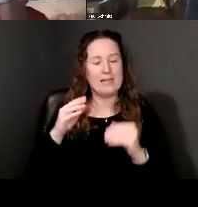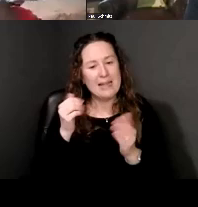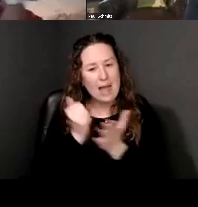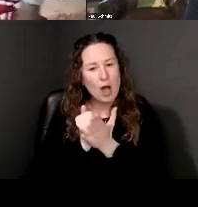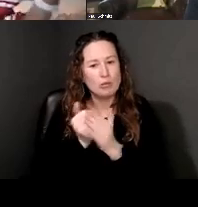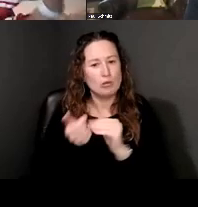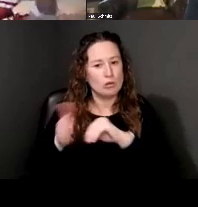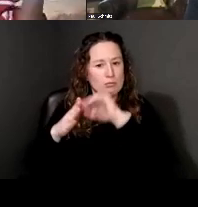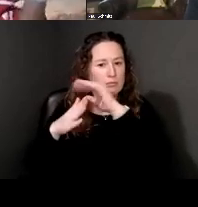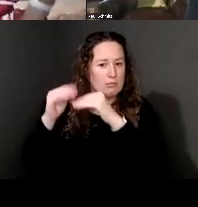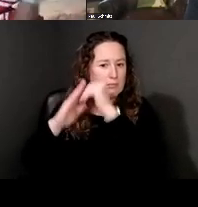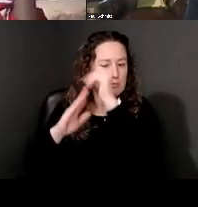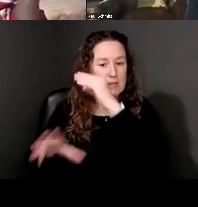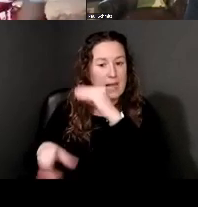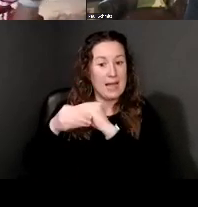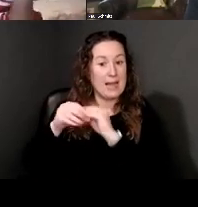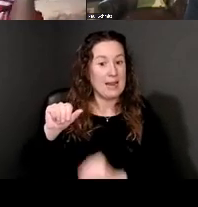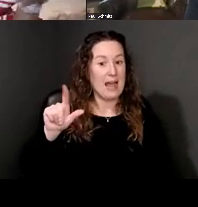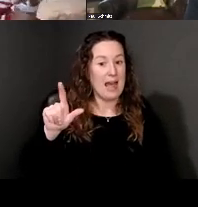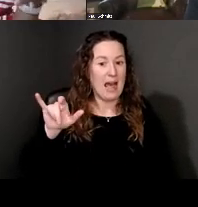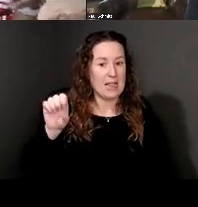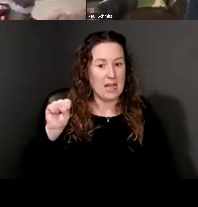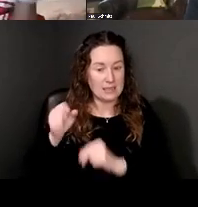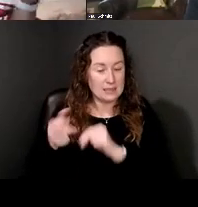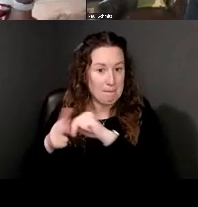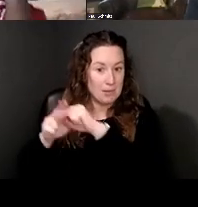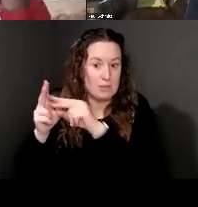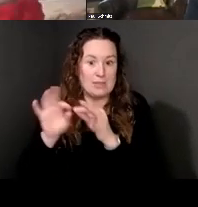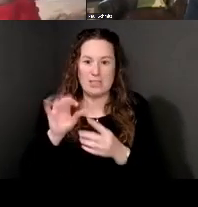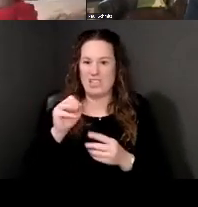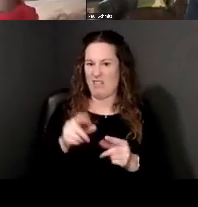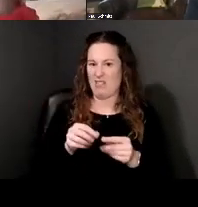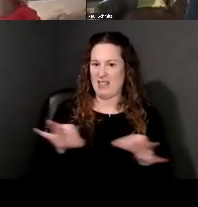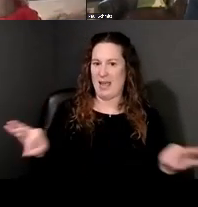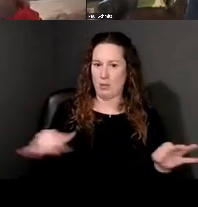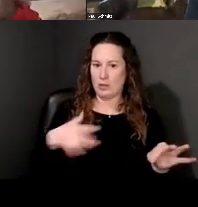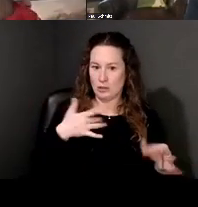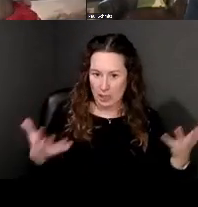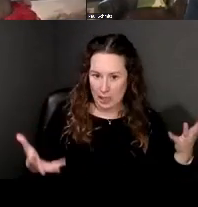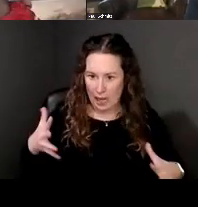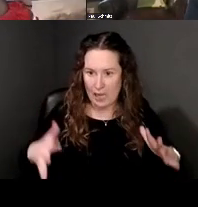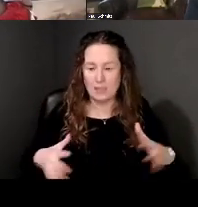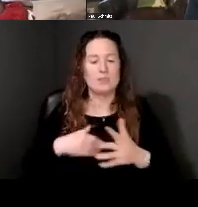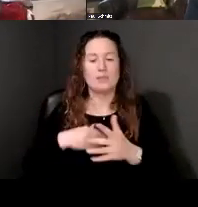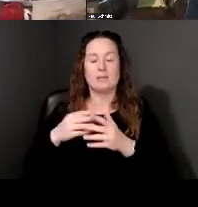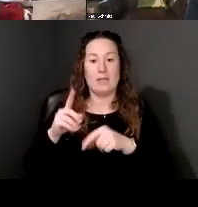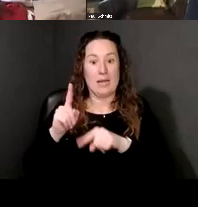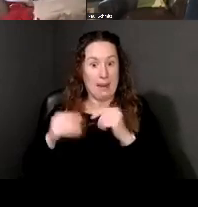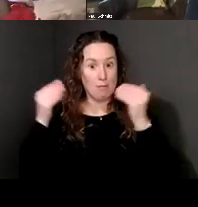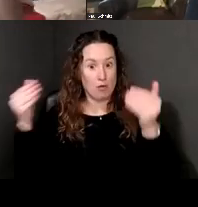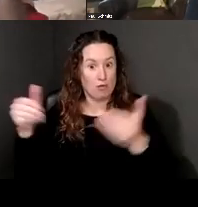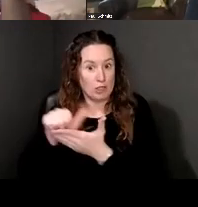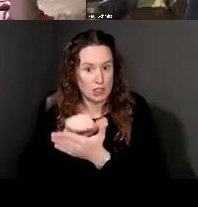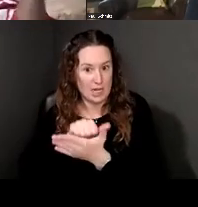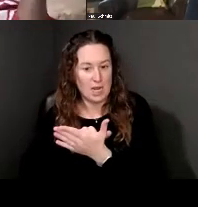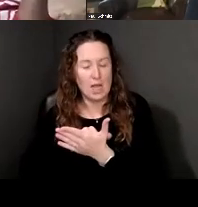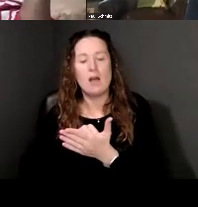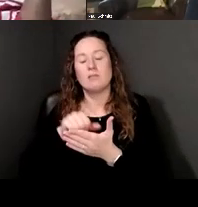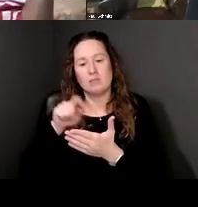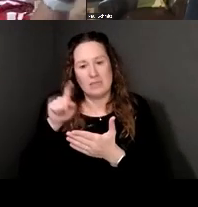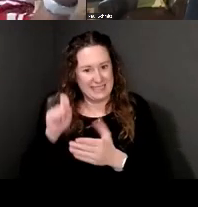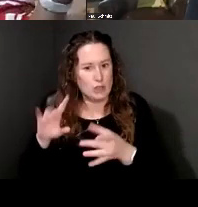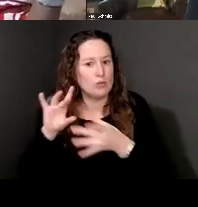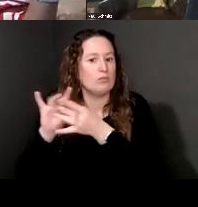allies in different places when language is a barrier locally that can't move the agenda. The other thing, though, that I do want to say is that